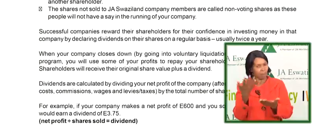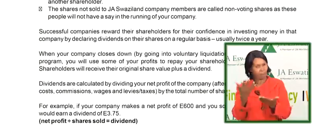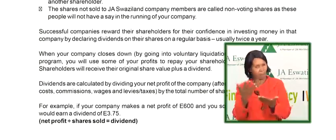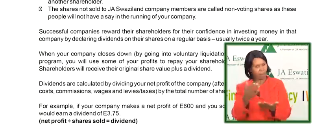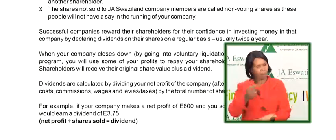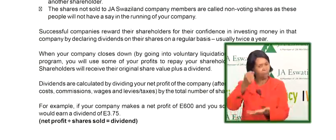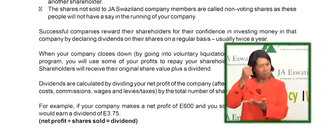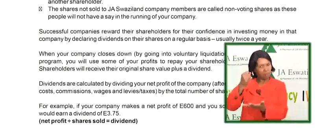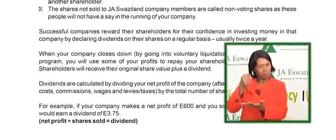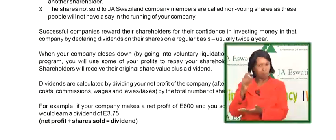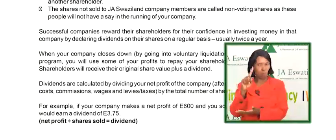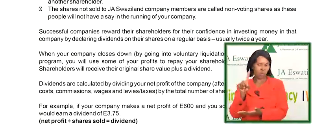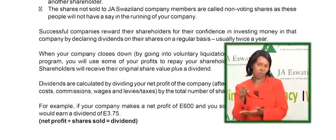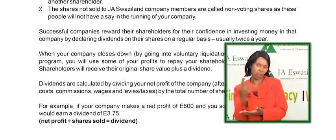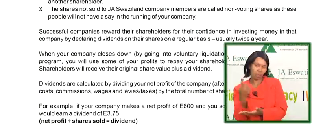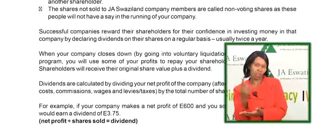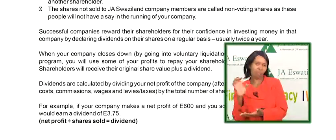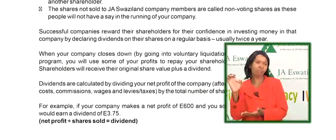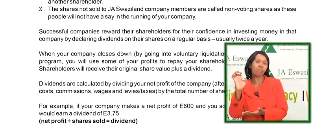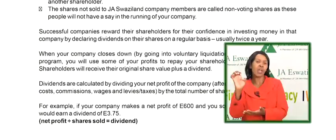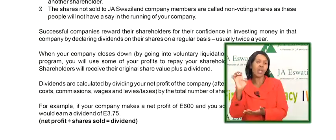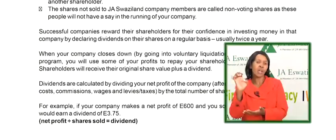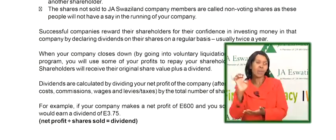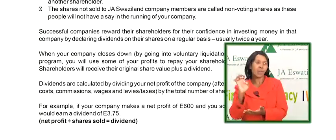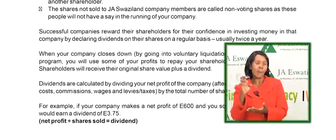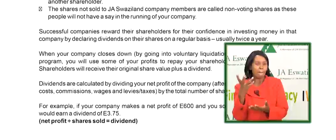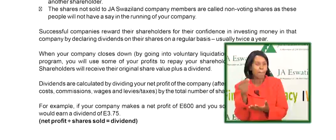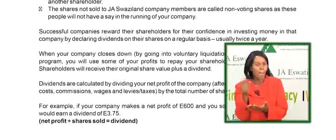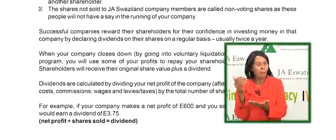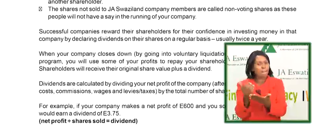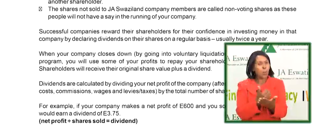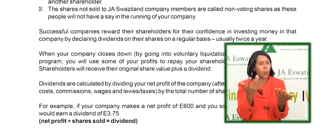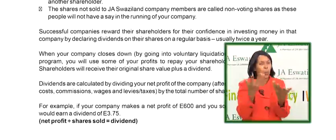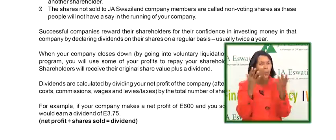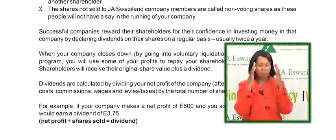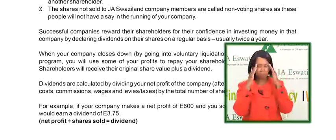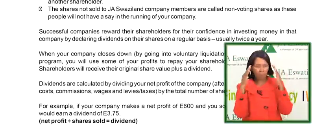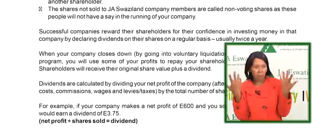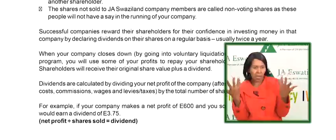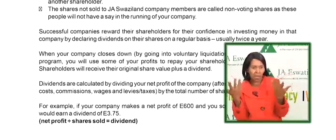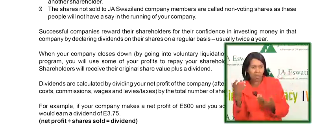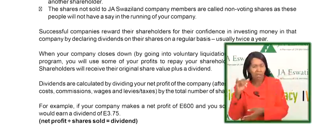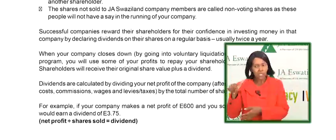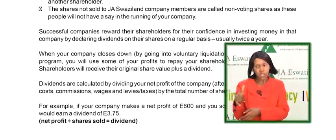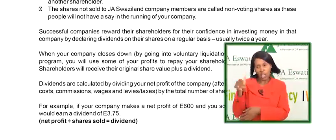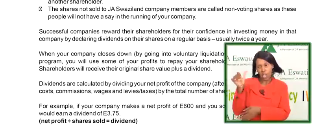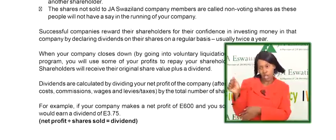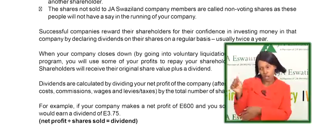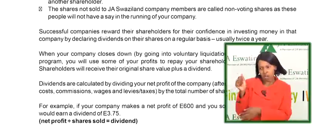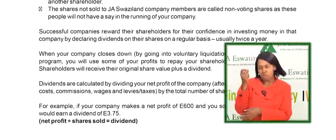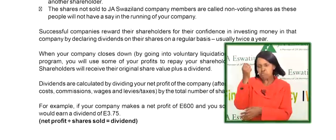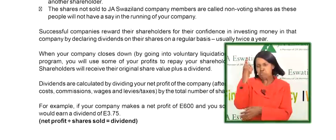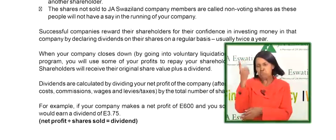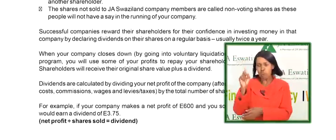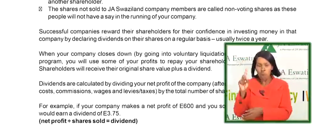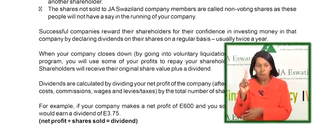emalangeni. Then you don't have any way to get the money. Then Junior Achievement is saying maybe you can try to raise the funds quicker by increasing the